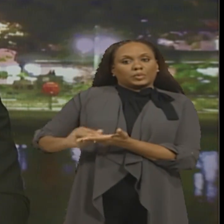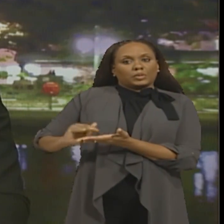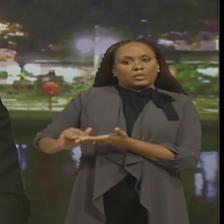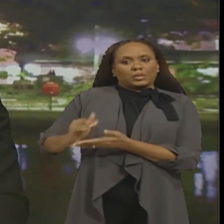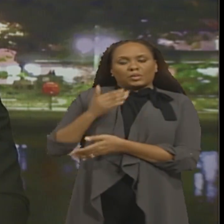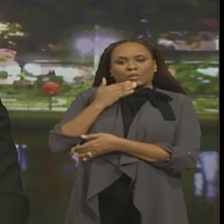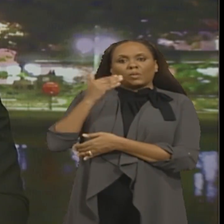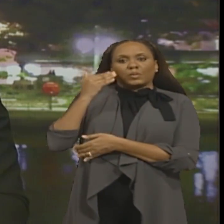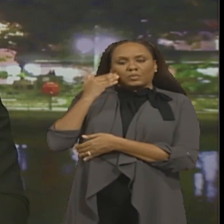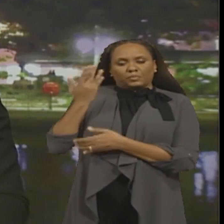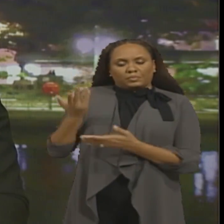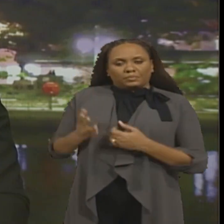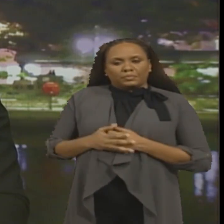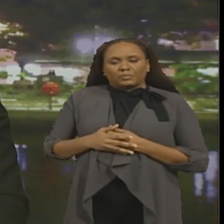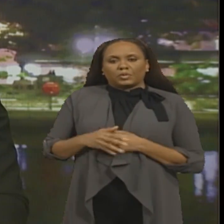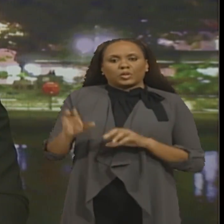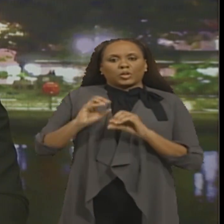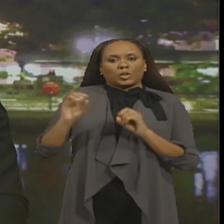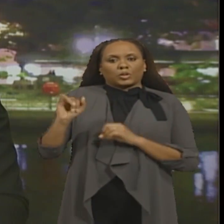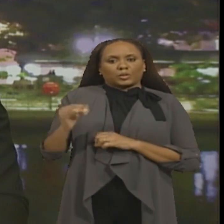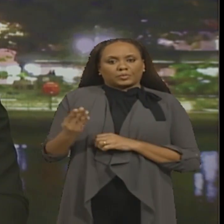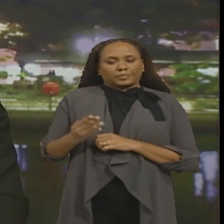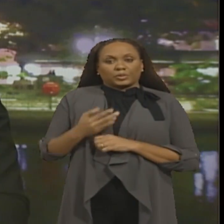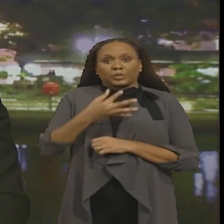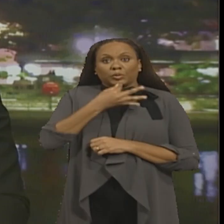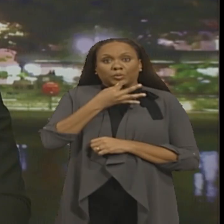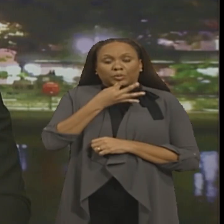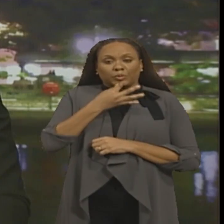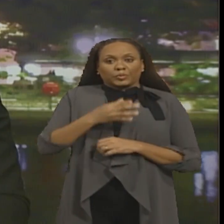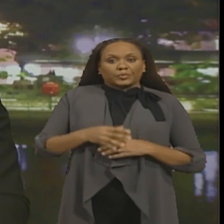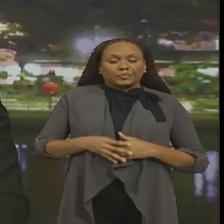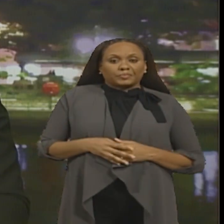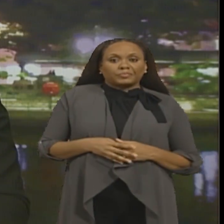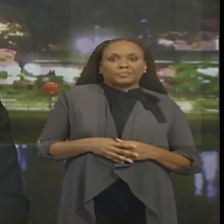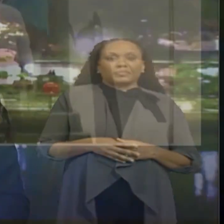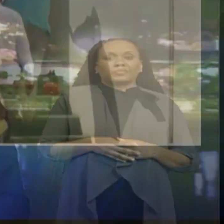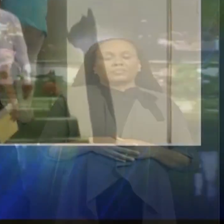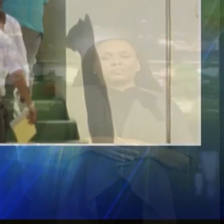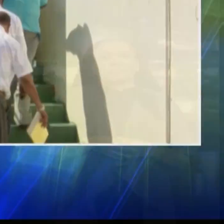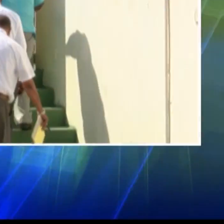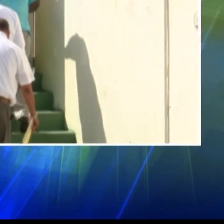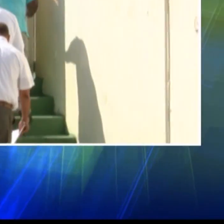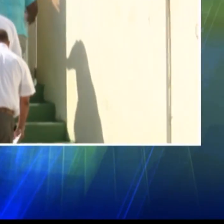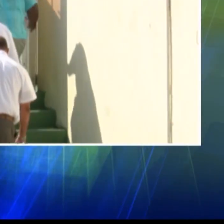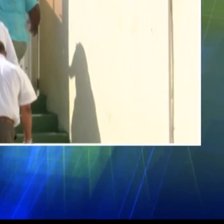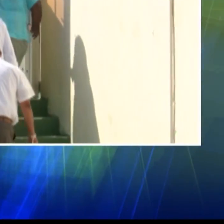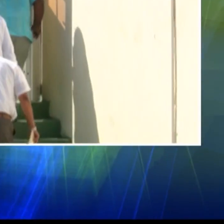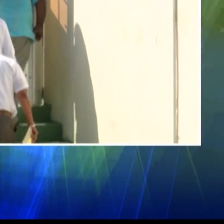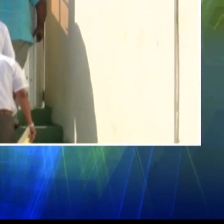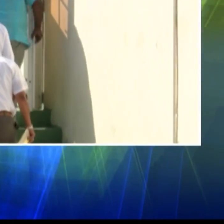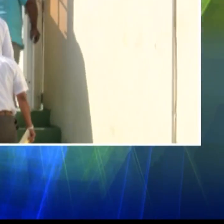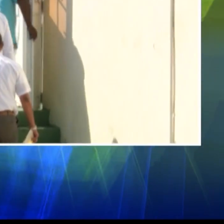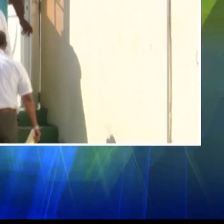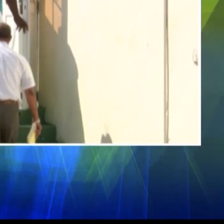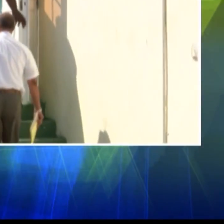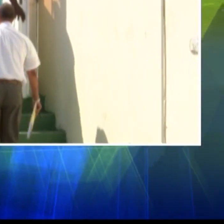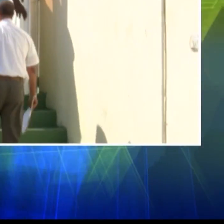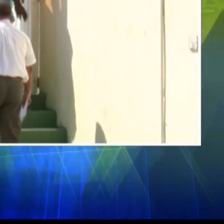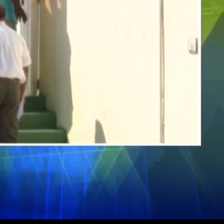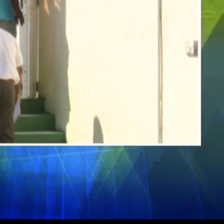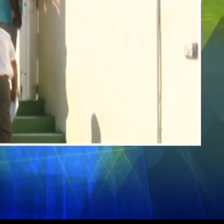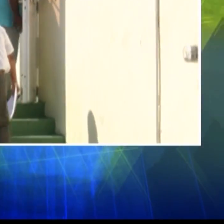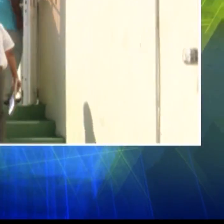the involuntary phase of its retrenchment process. This from the Barbados Workers Union's Deputy General Secretary and Director